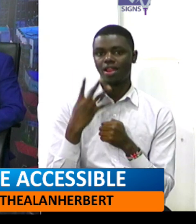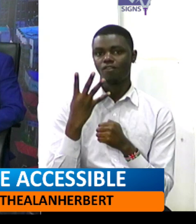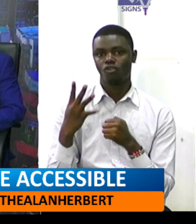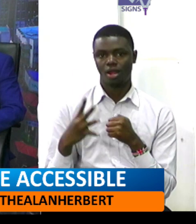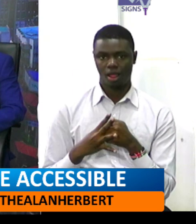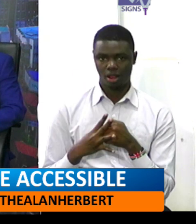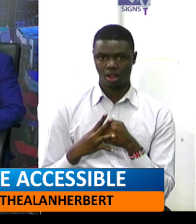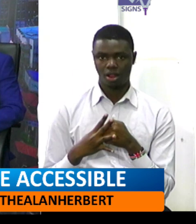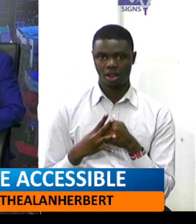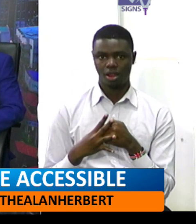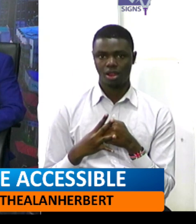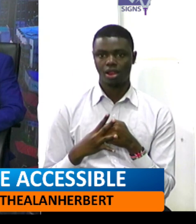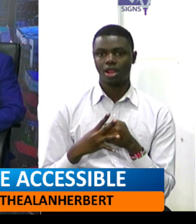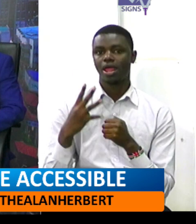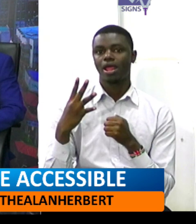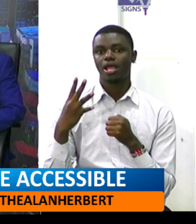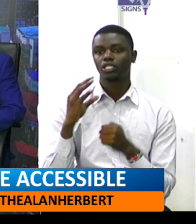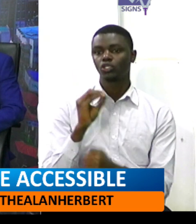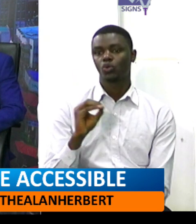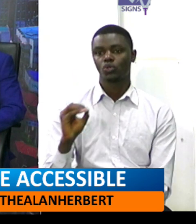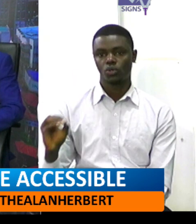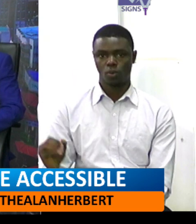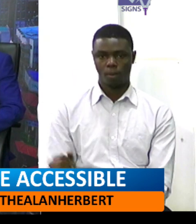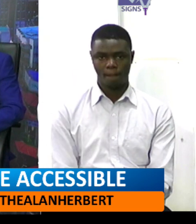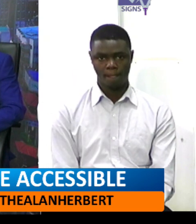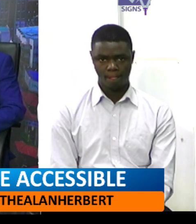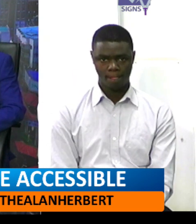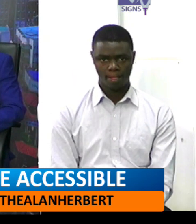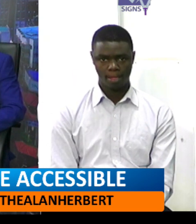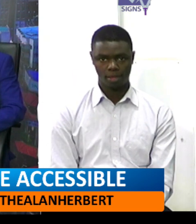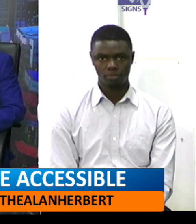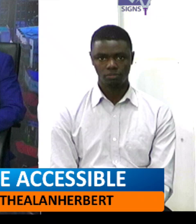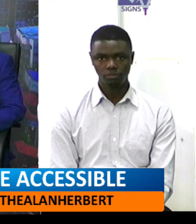949 000. Yeah.